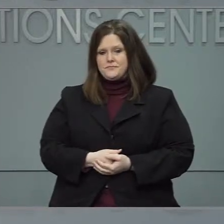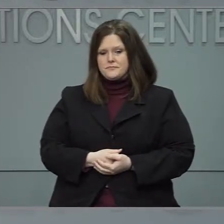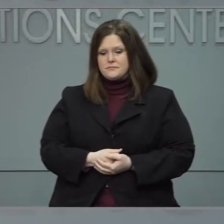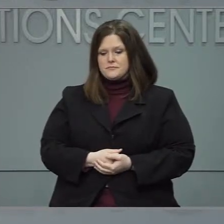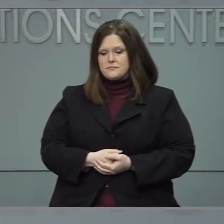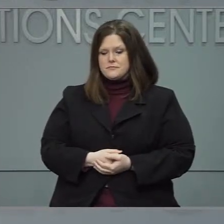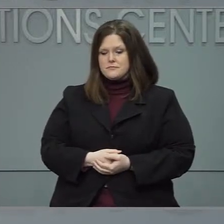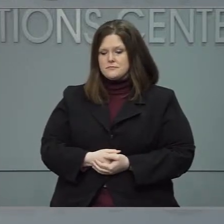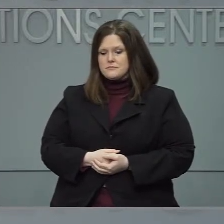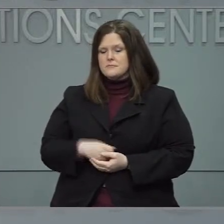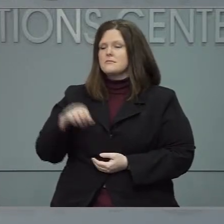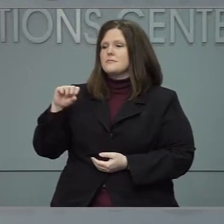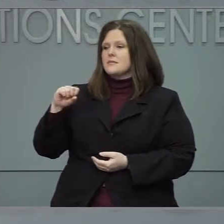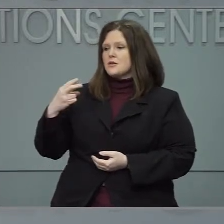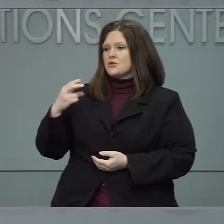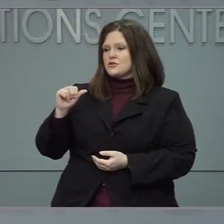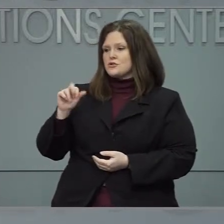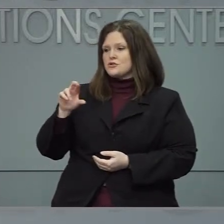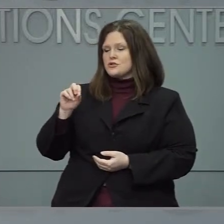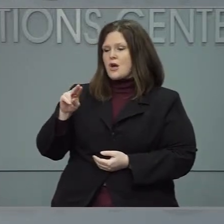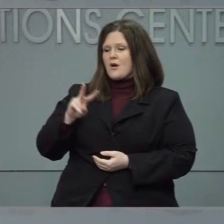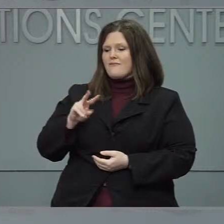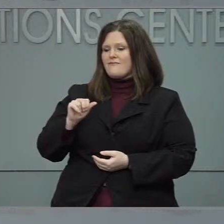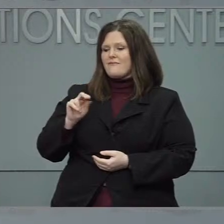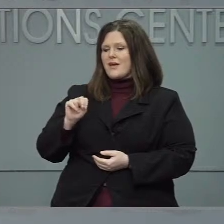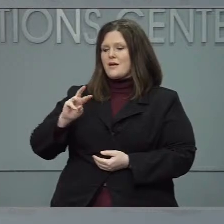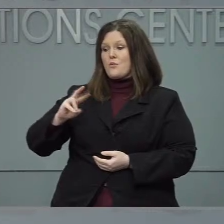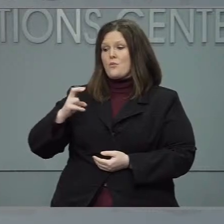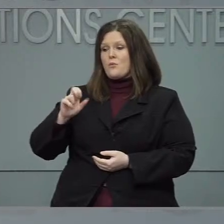Our next question is from Sharon Van Zwieten with Spectrum News.